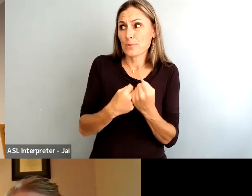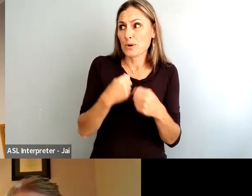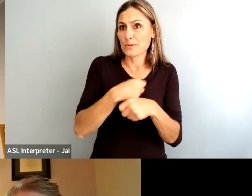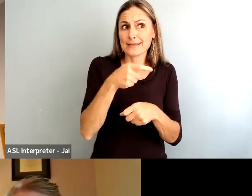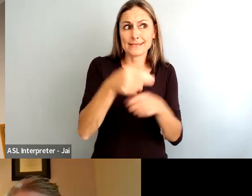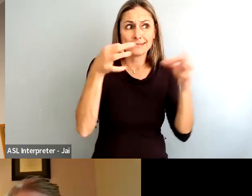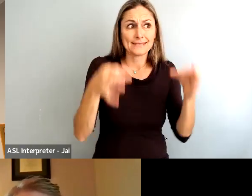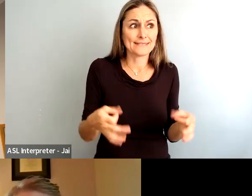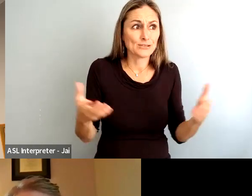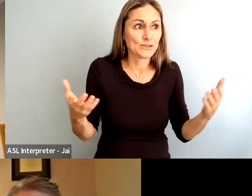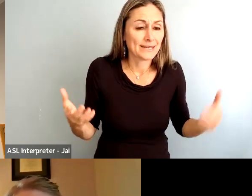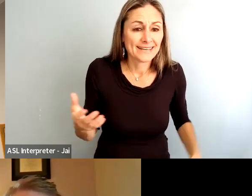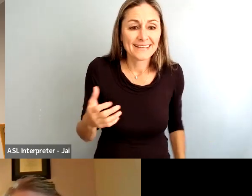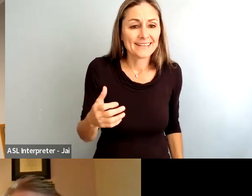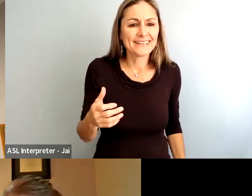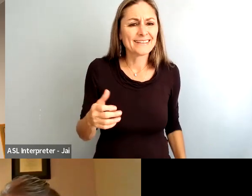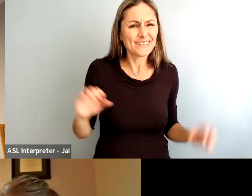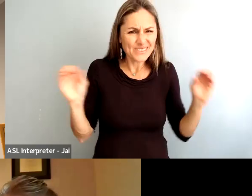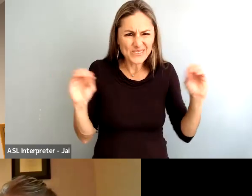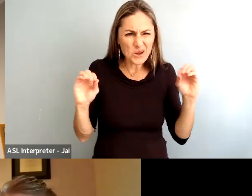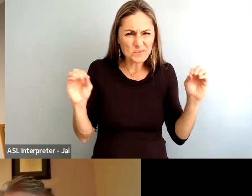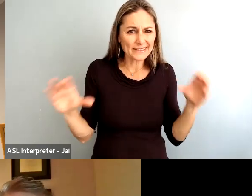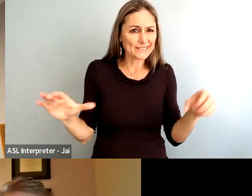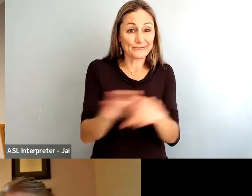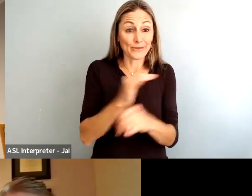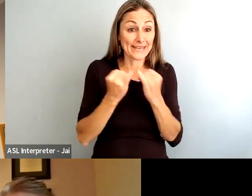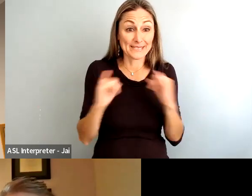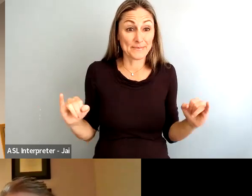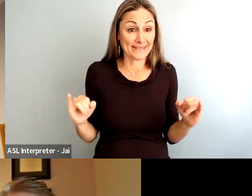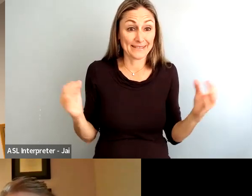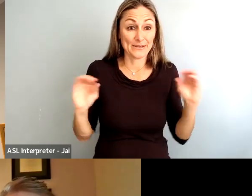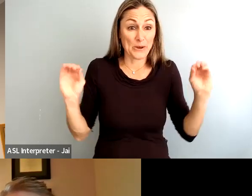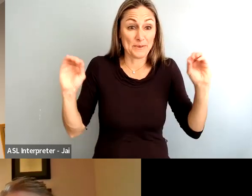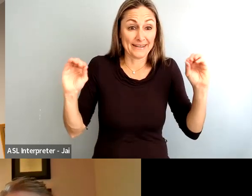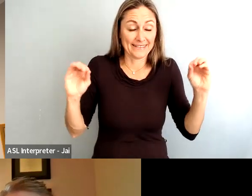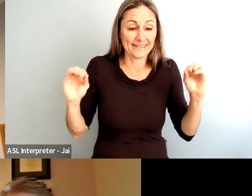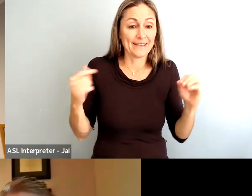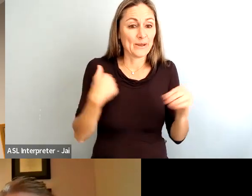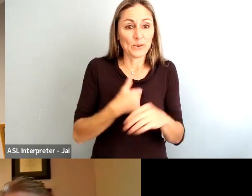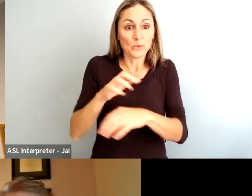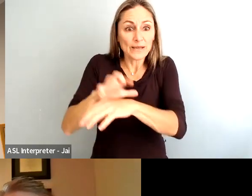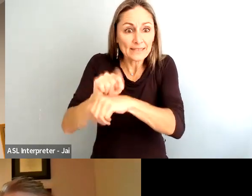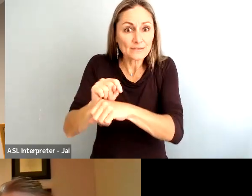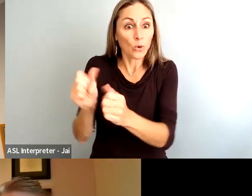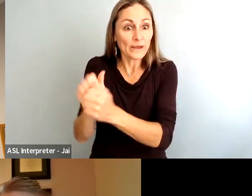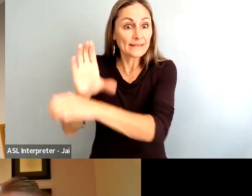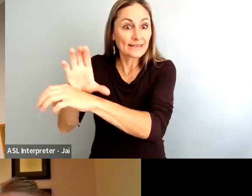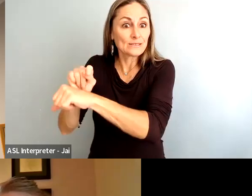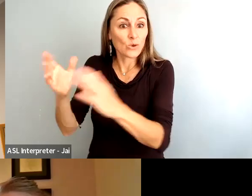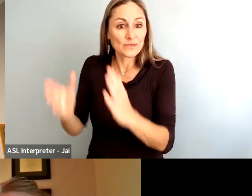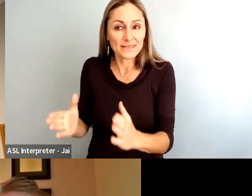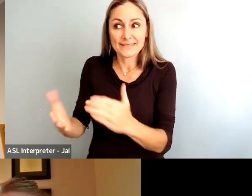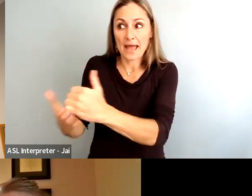Not everyone, nobody is fully independent. We consult with consultants to help us